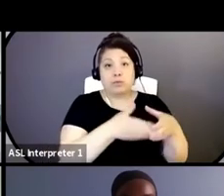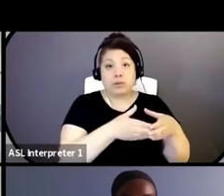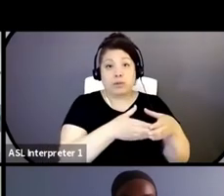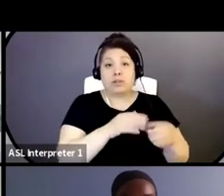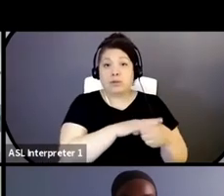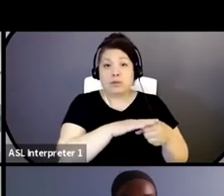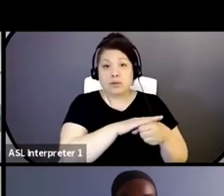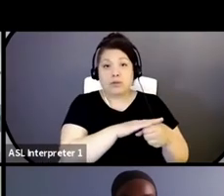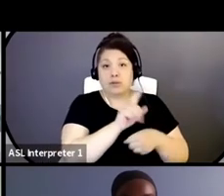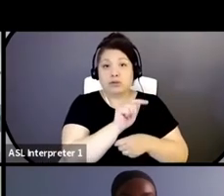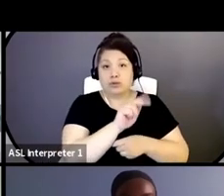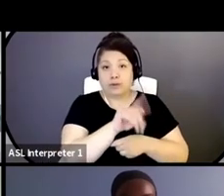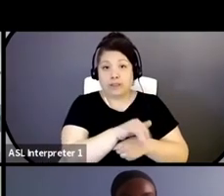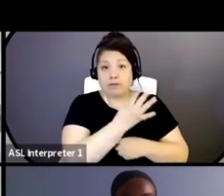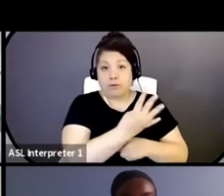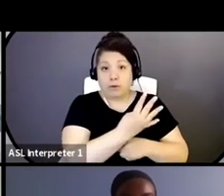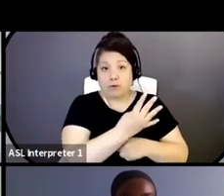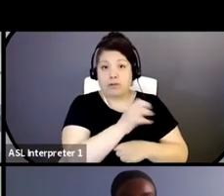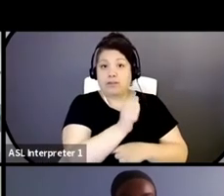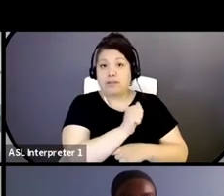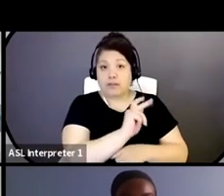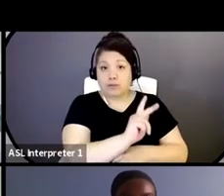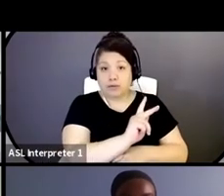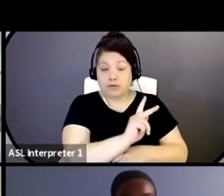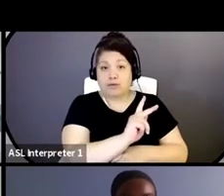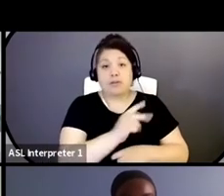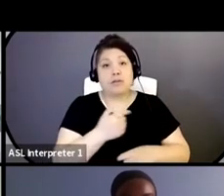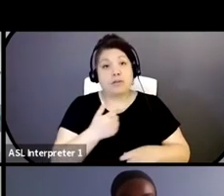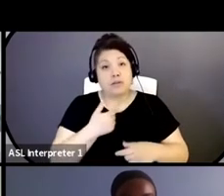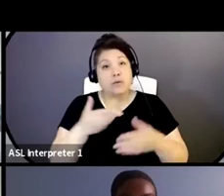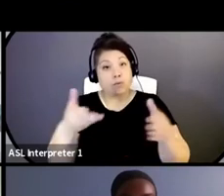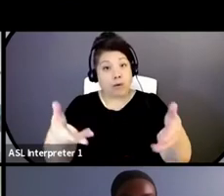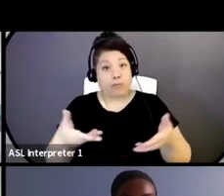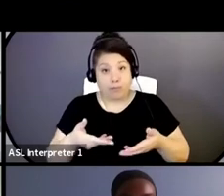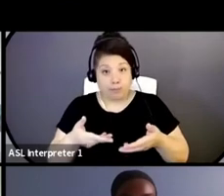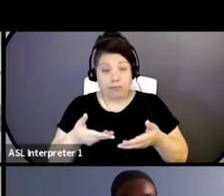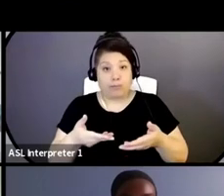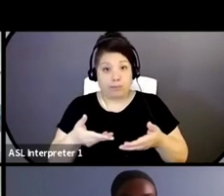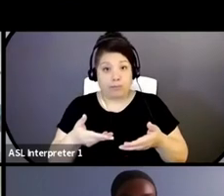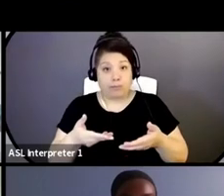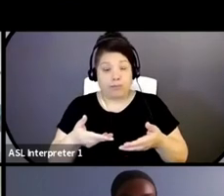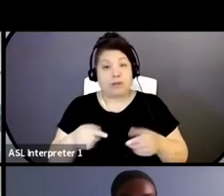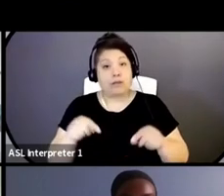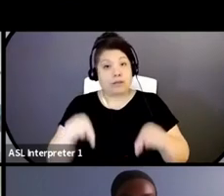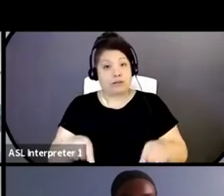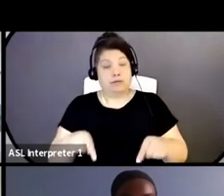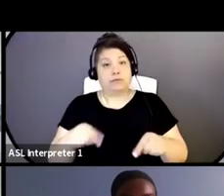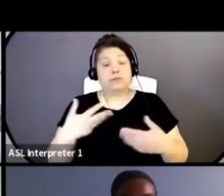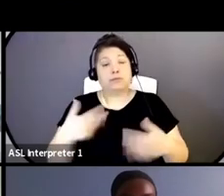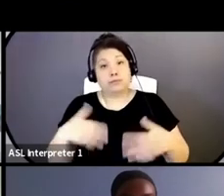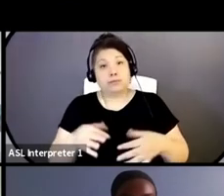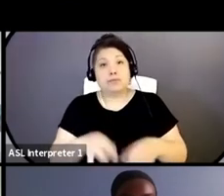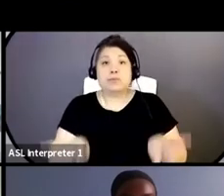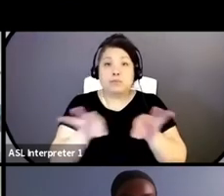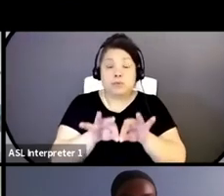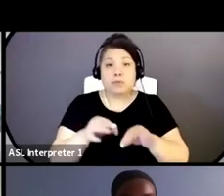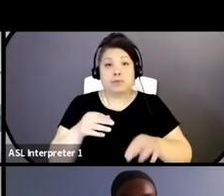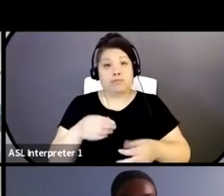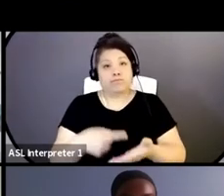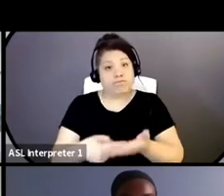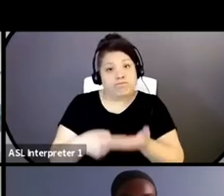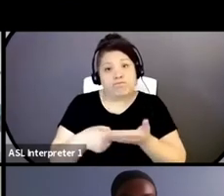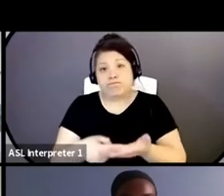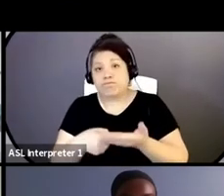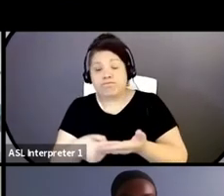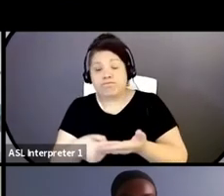within Saskatchewan. And I'd like to welcome everyone here today for a very, very important discussion that needs to be